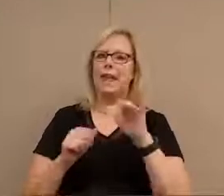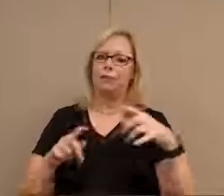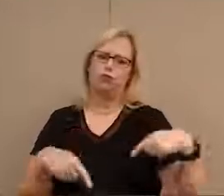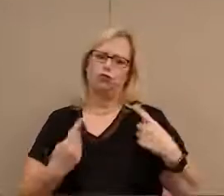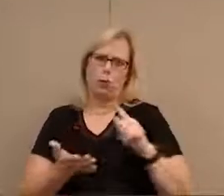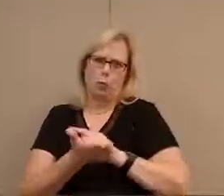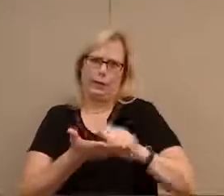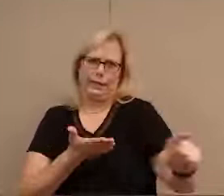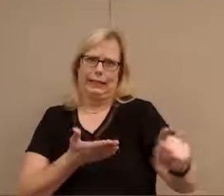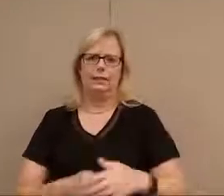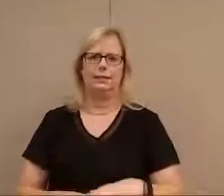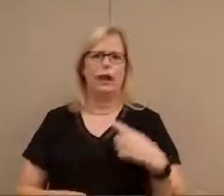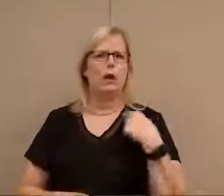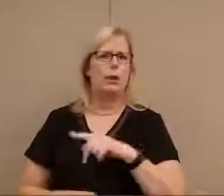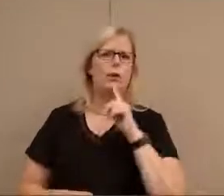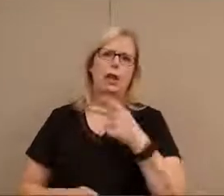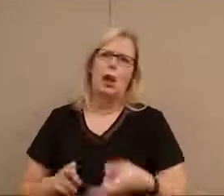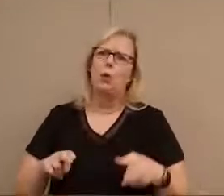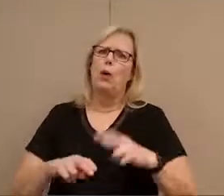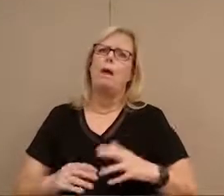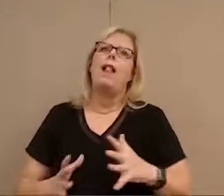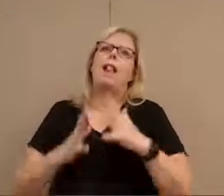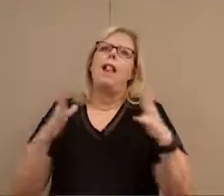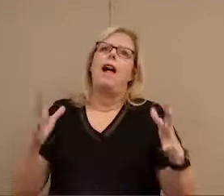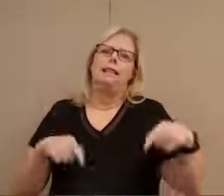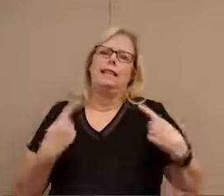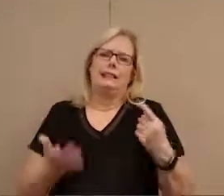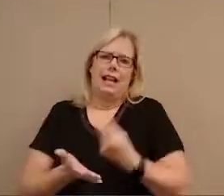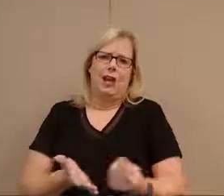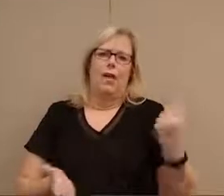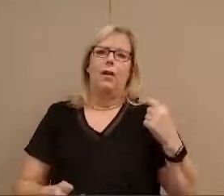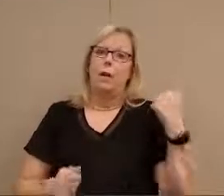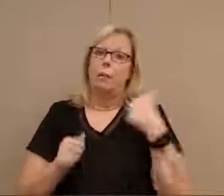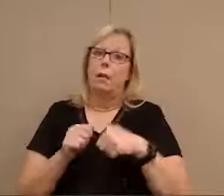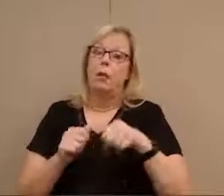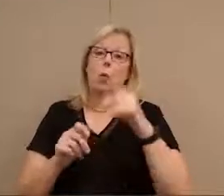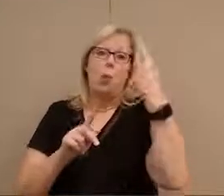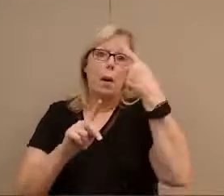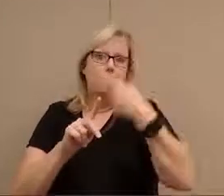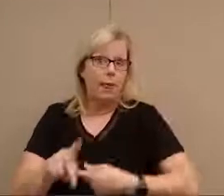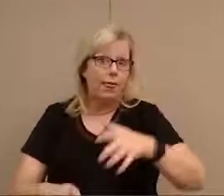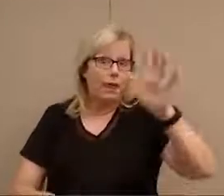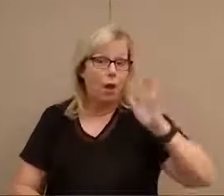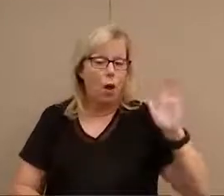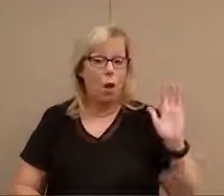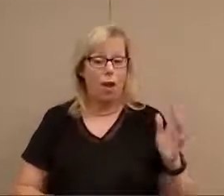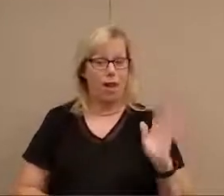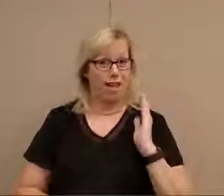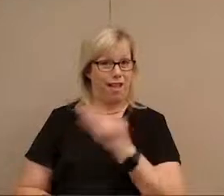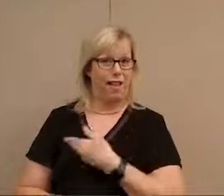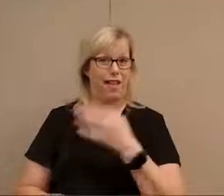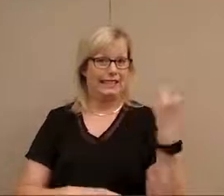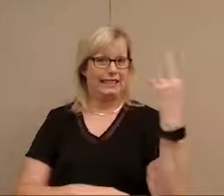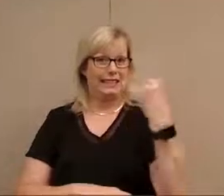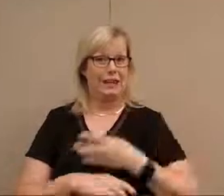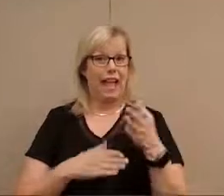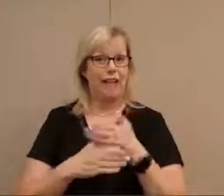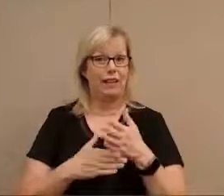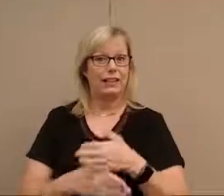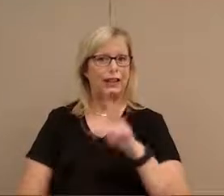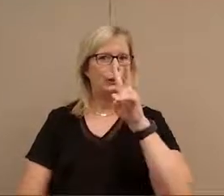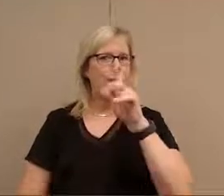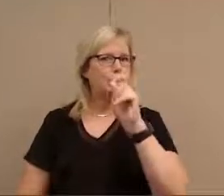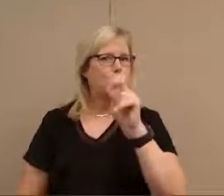week. And we've really risen a lot since last week. Remember, 1 month ago, our 7-day rolling average